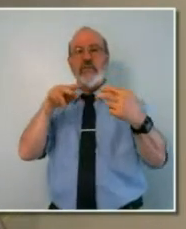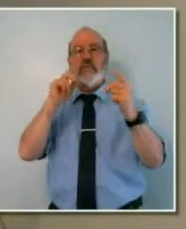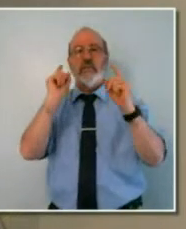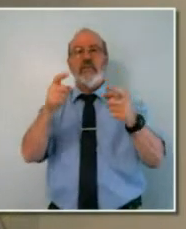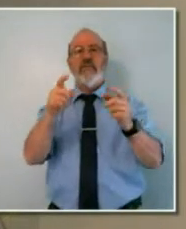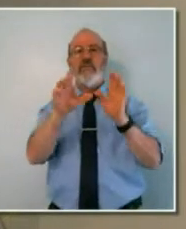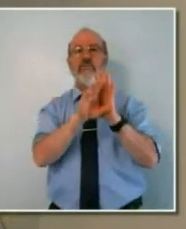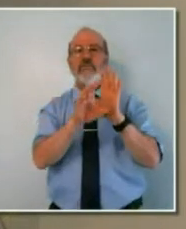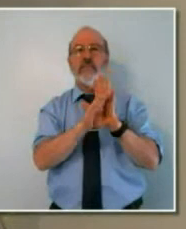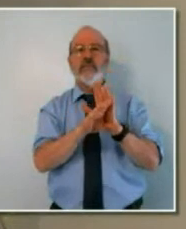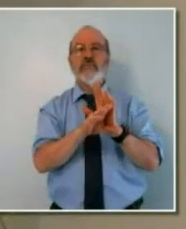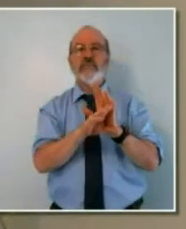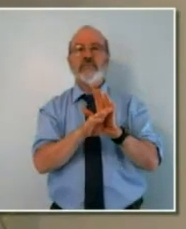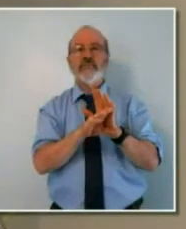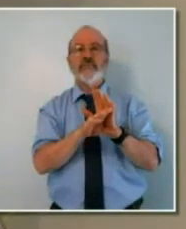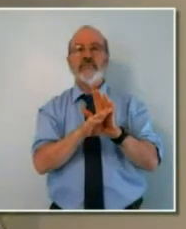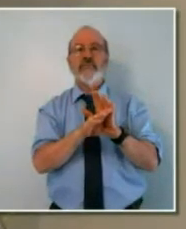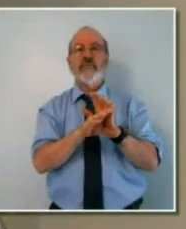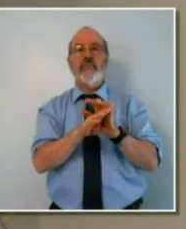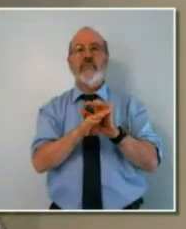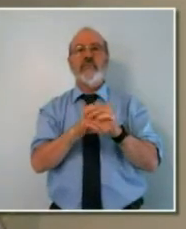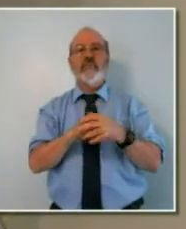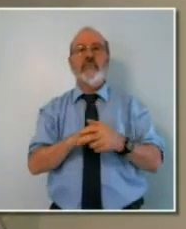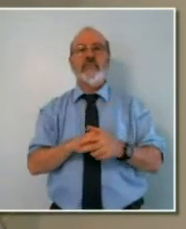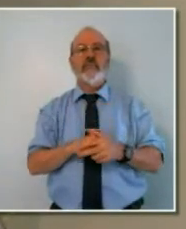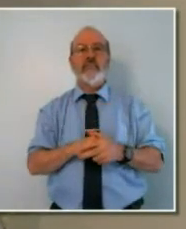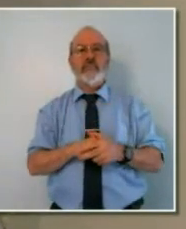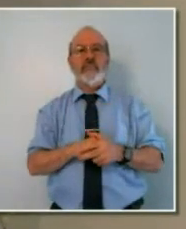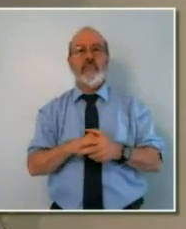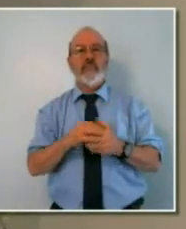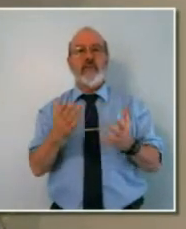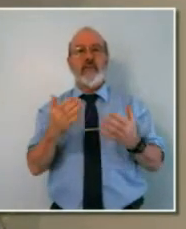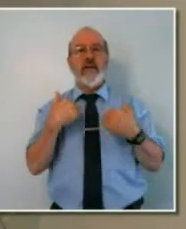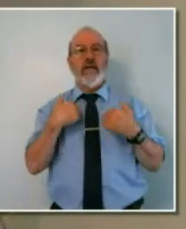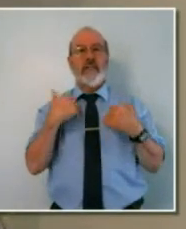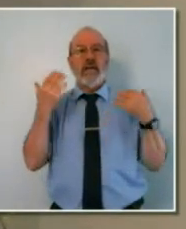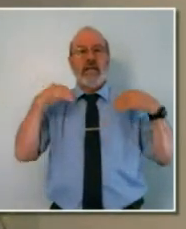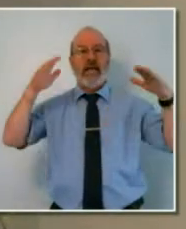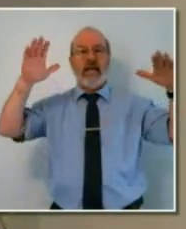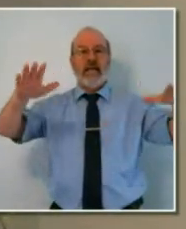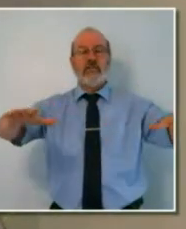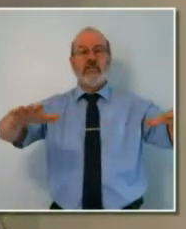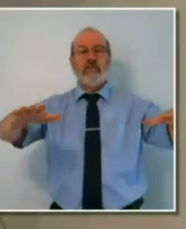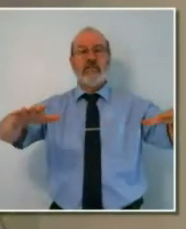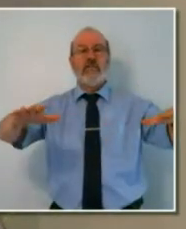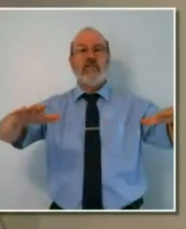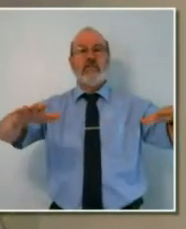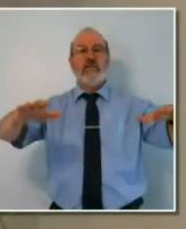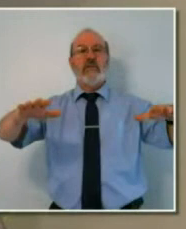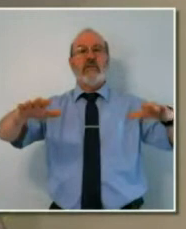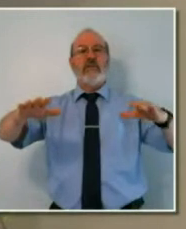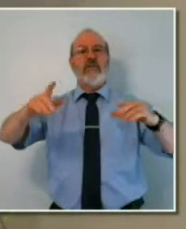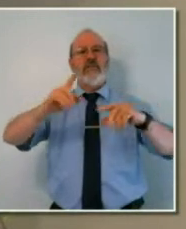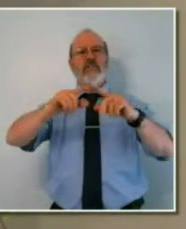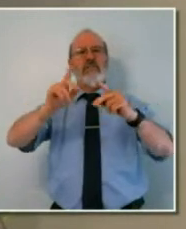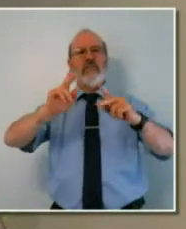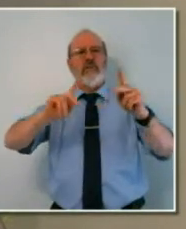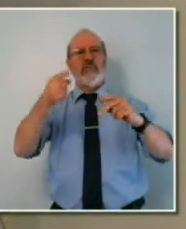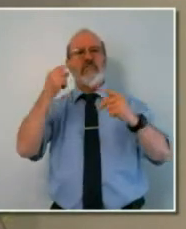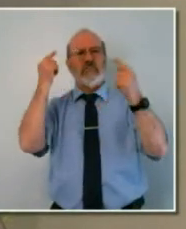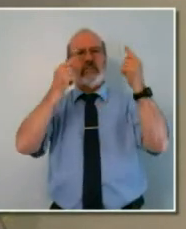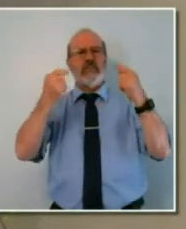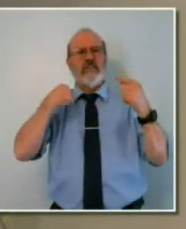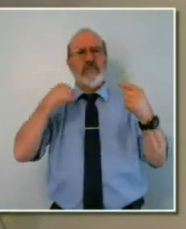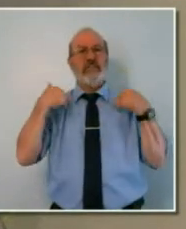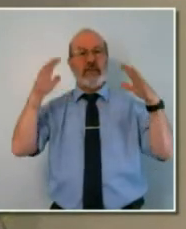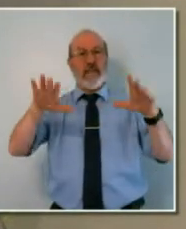illustration here? If you can look at me, watch me. Here I am, a cherubim, and those there are folks have always considered me to be an angel,